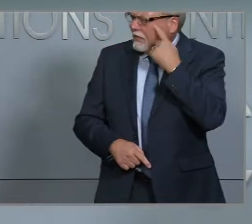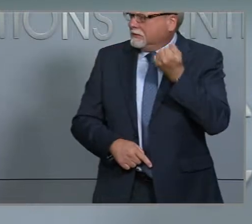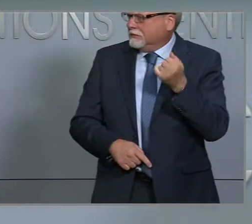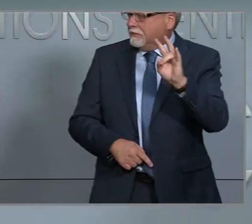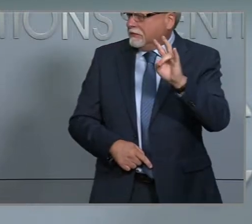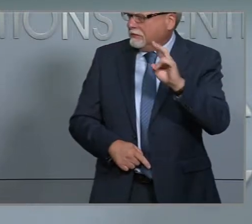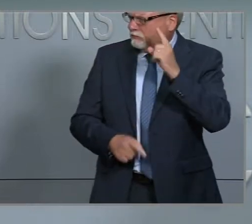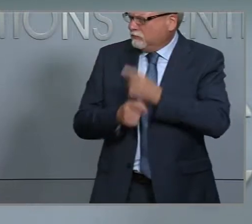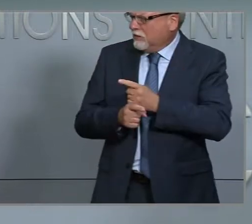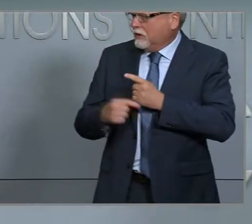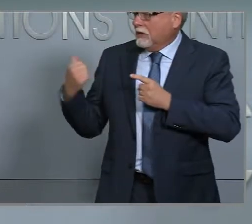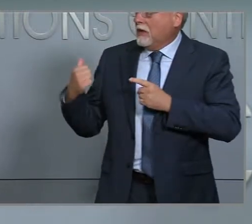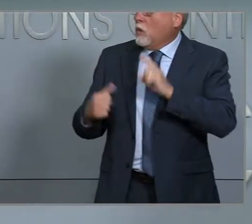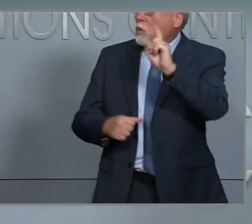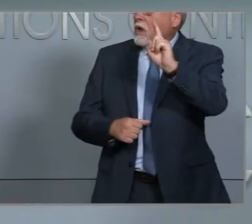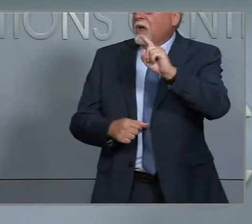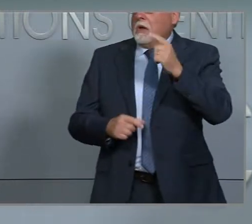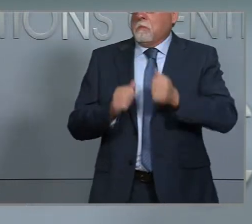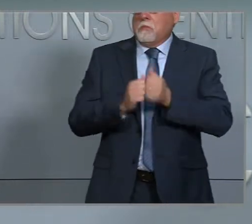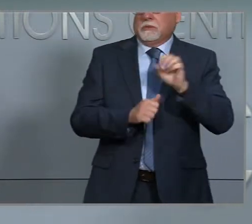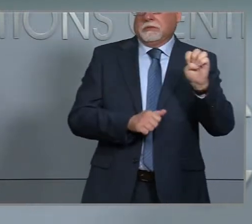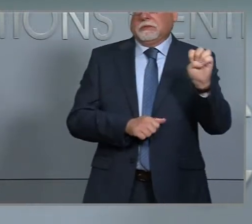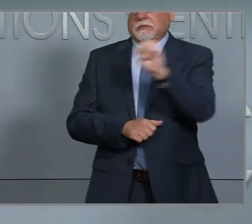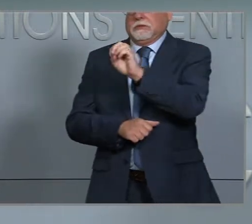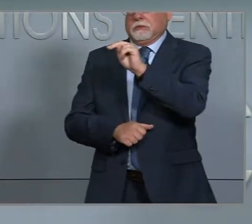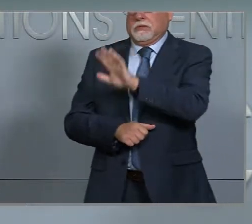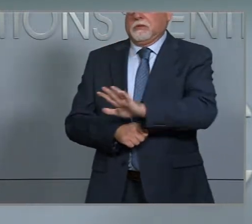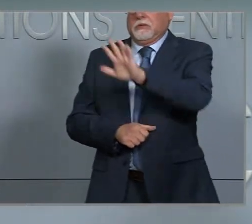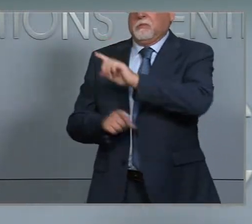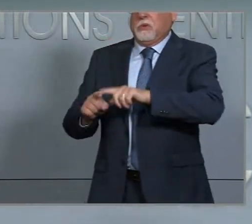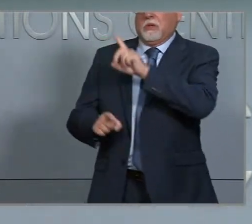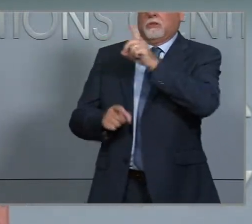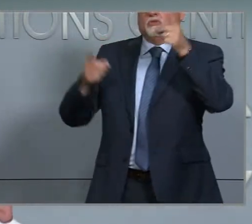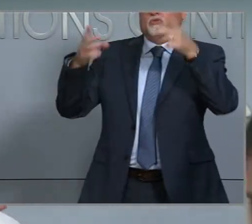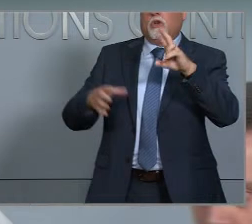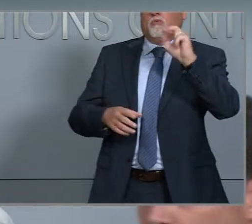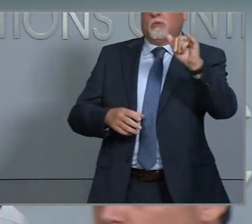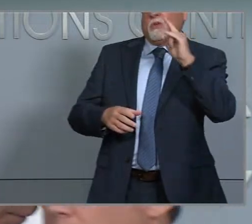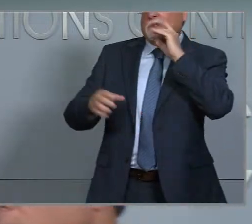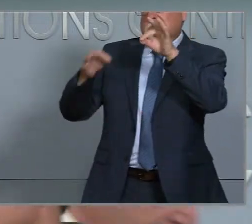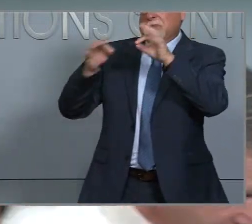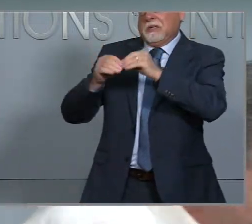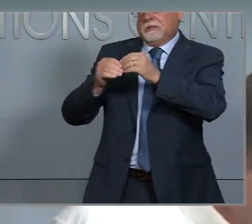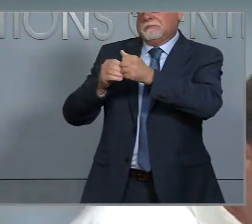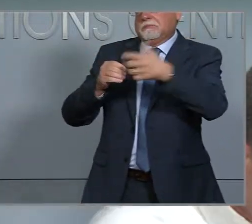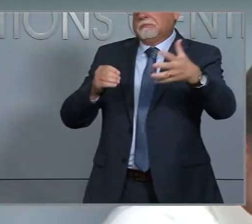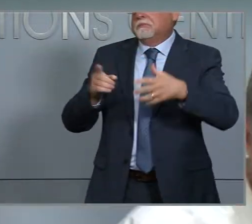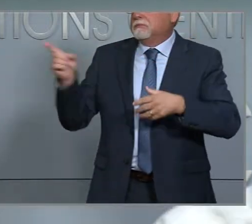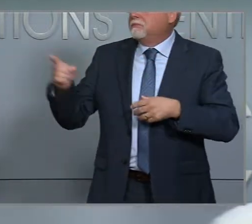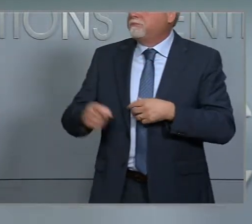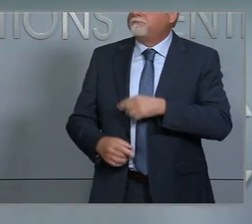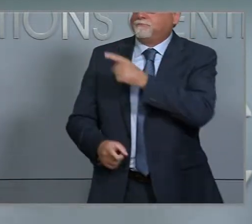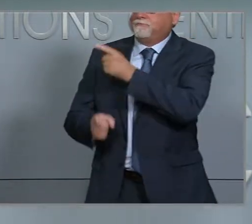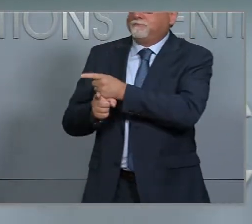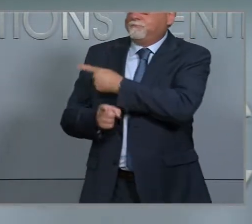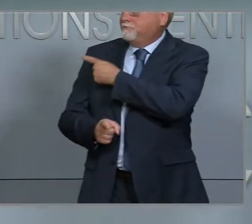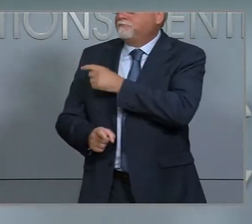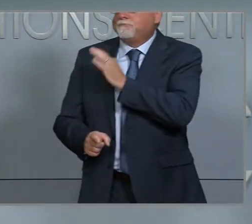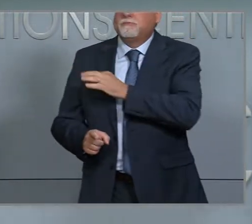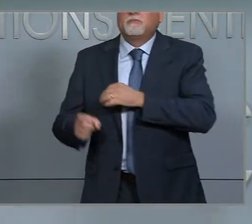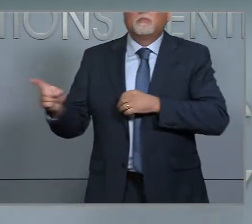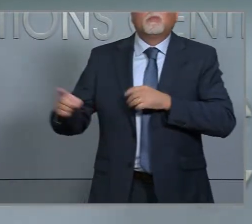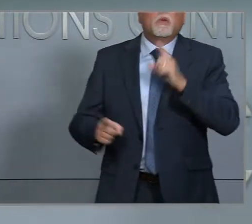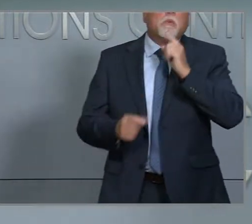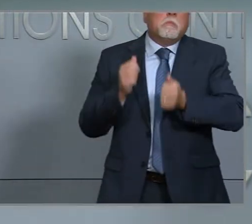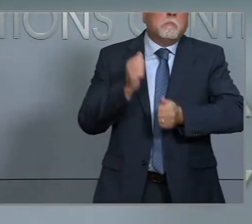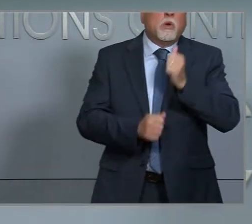but I think they're going to be deployed mostly in eastern North Carolina. I'll let Director Ray. respond to that. Thanks, Laura. Yes, sir. They are, the large